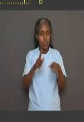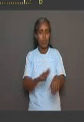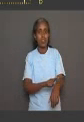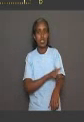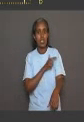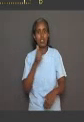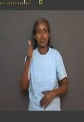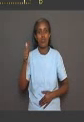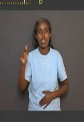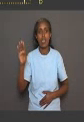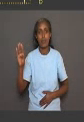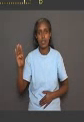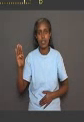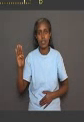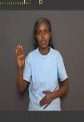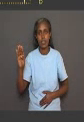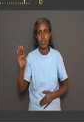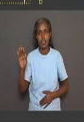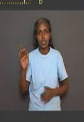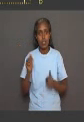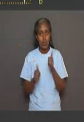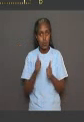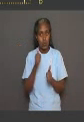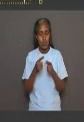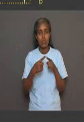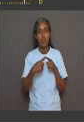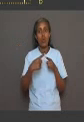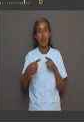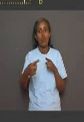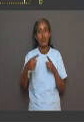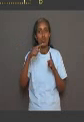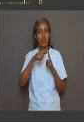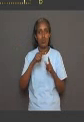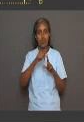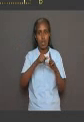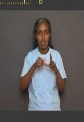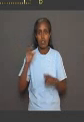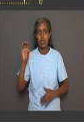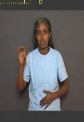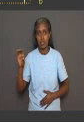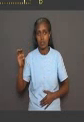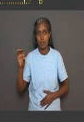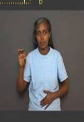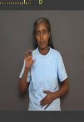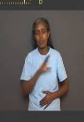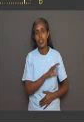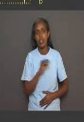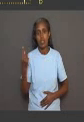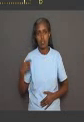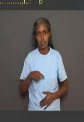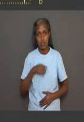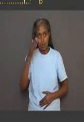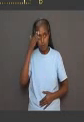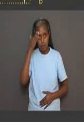of AB, which is opposite to angle C, and we know